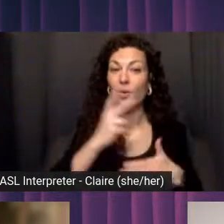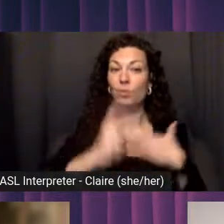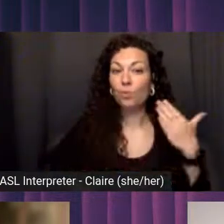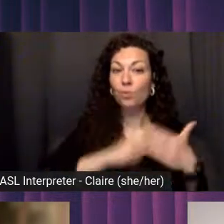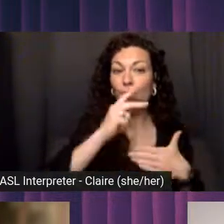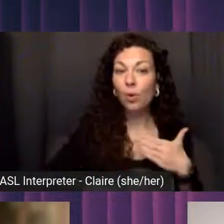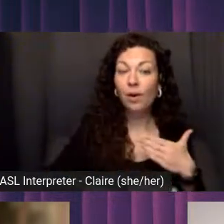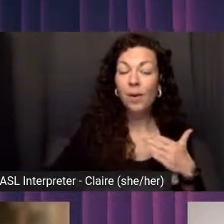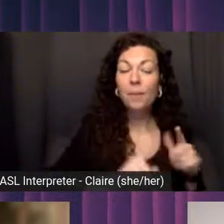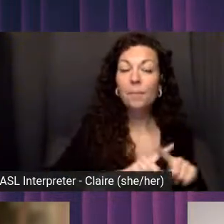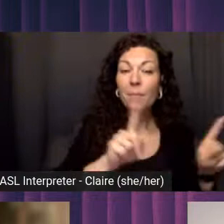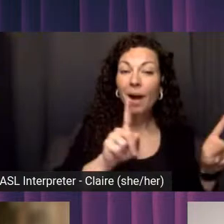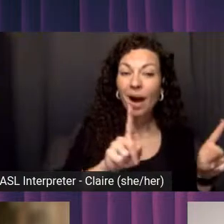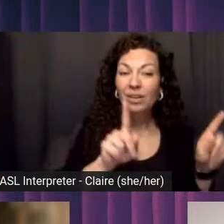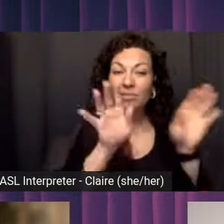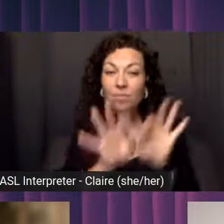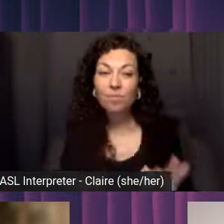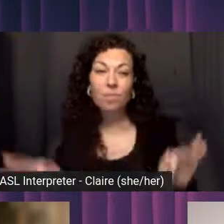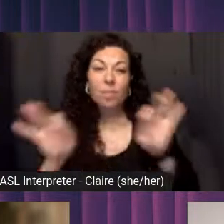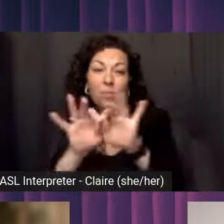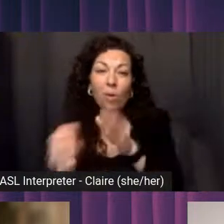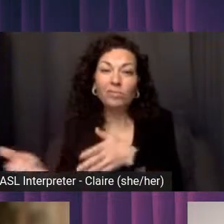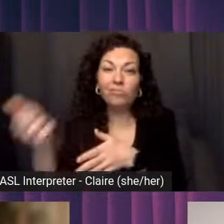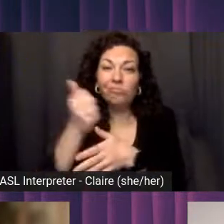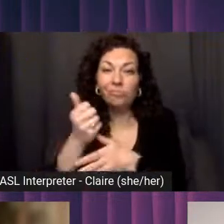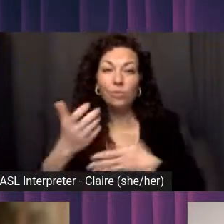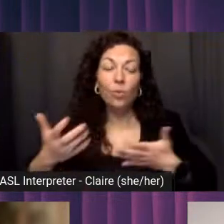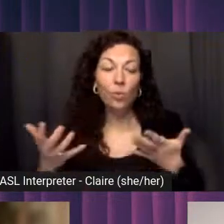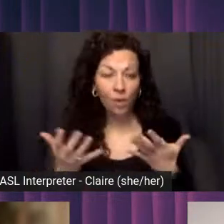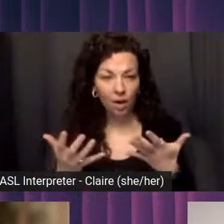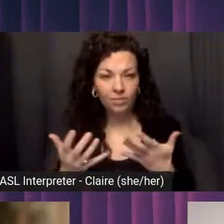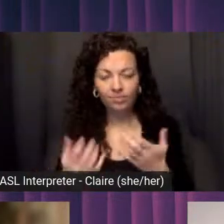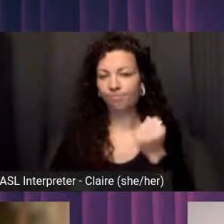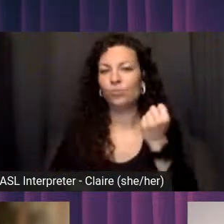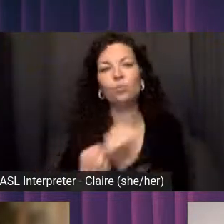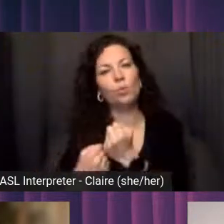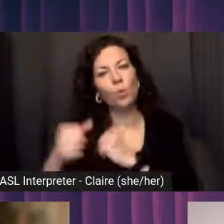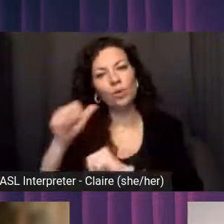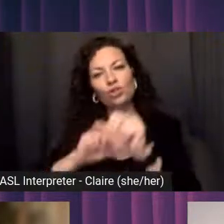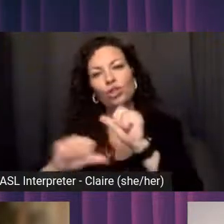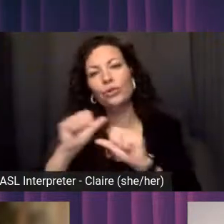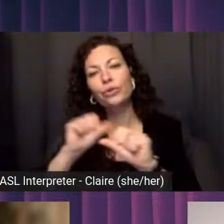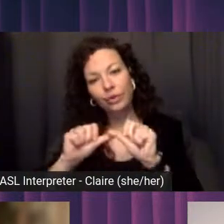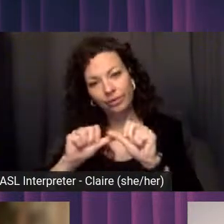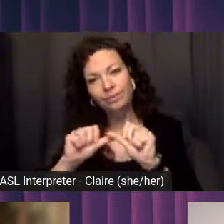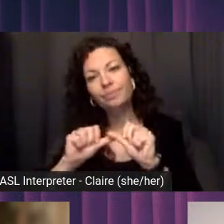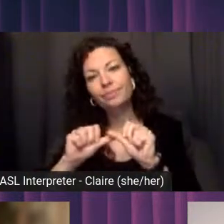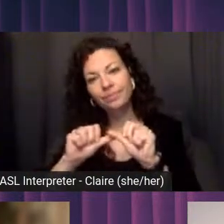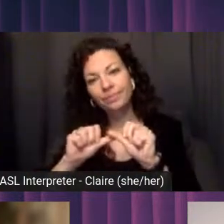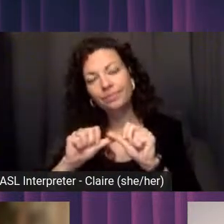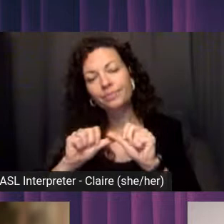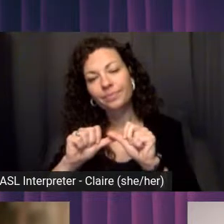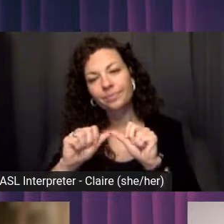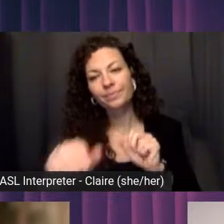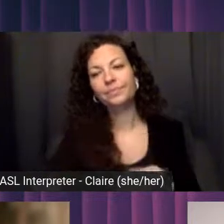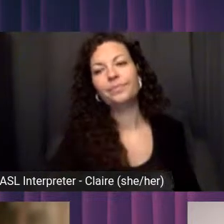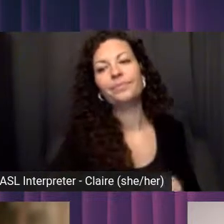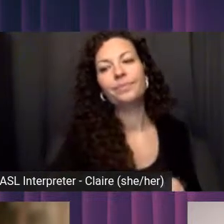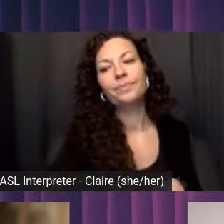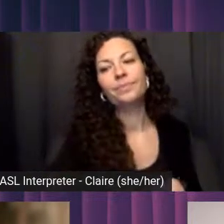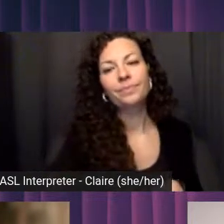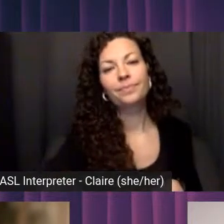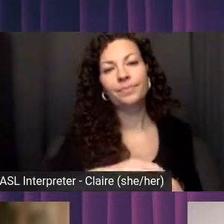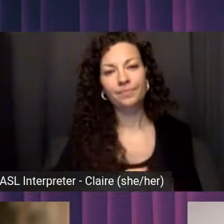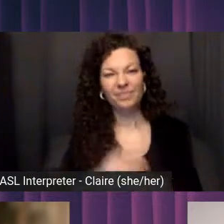is standing up for each other and standing up for the communities and protect communities. I know that's not what you're asking, but I mean, that's really the